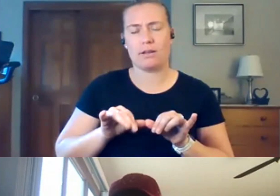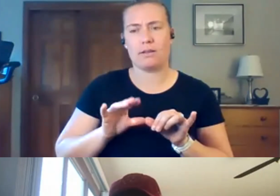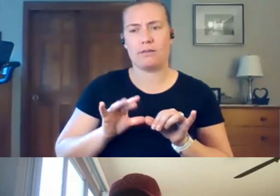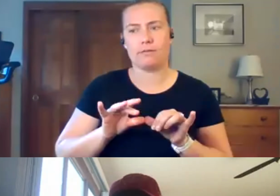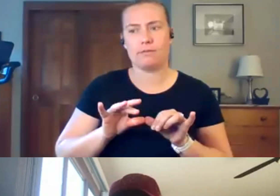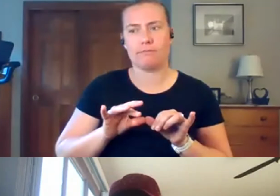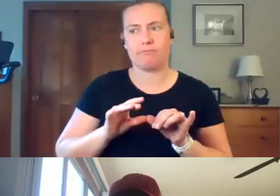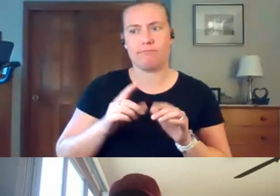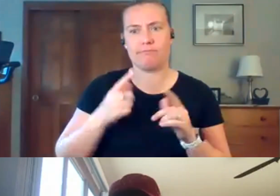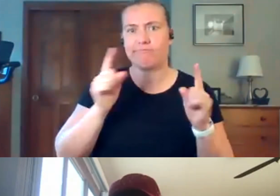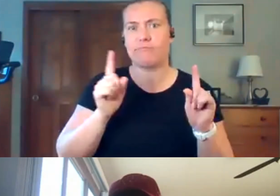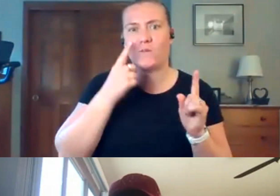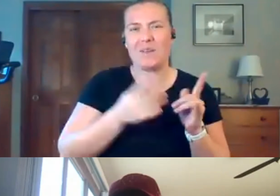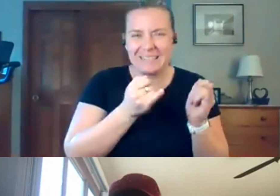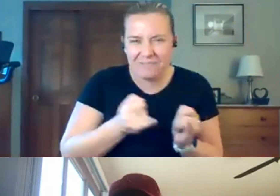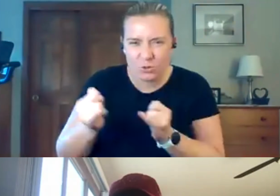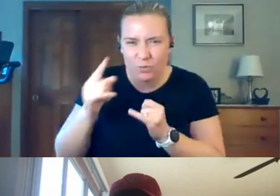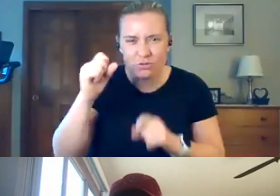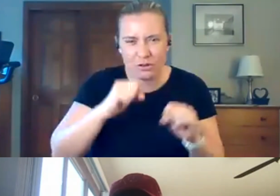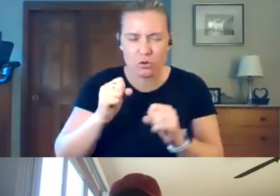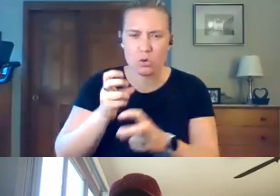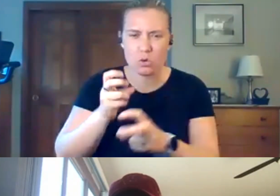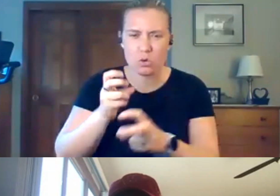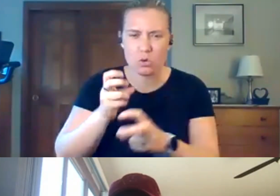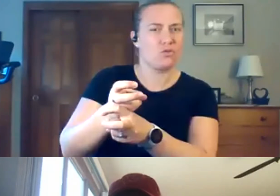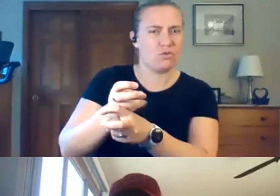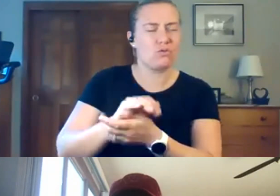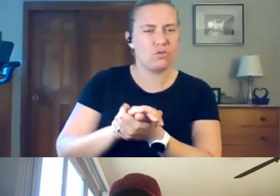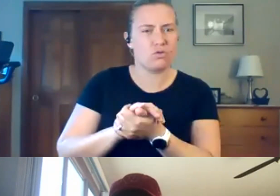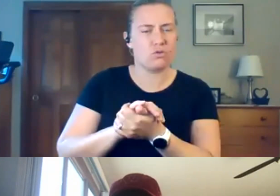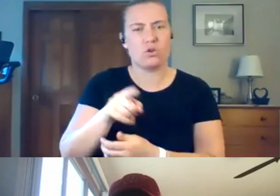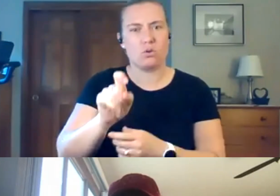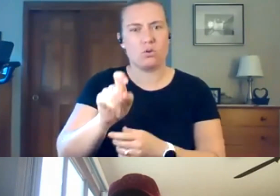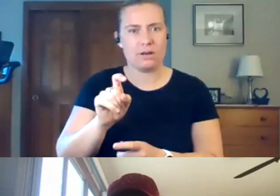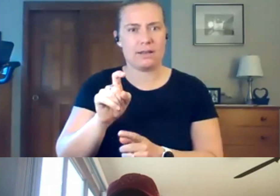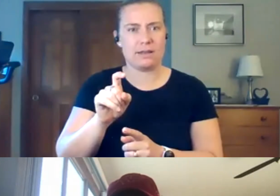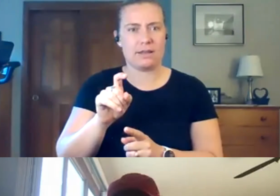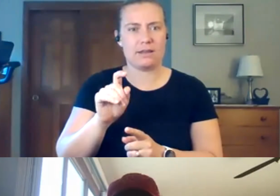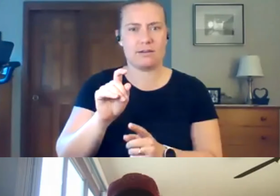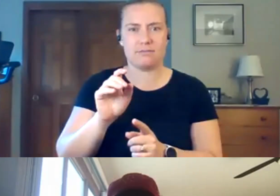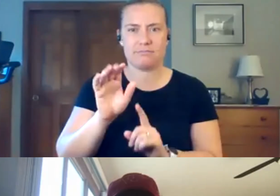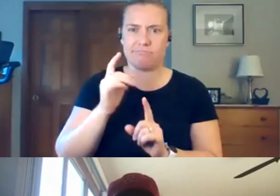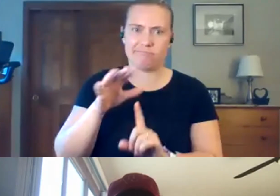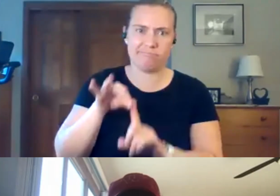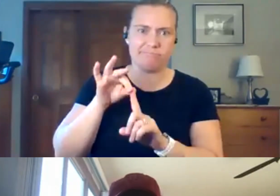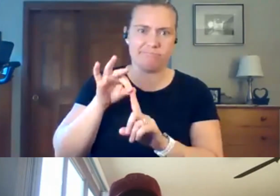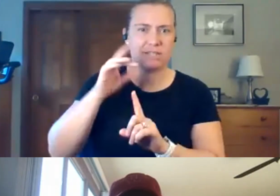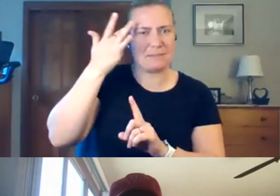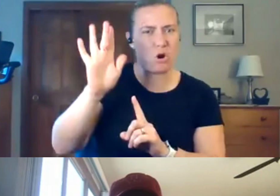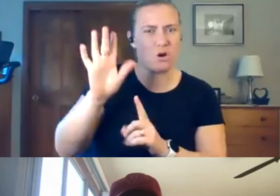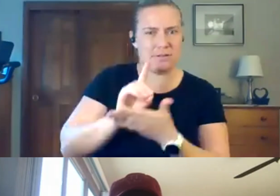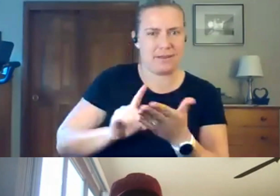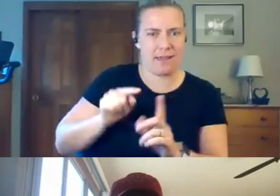individual strategies, I think that's very difficult unless you have a design like the SMART design that I mentioned that would actually allow you to